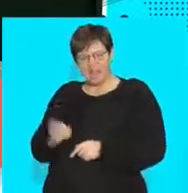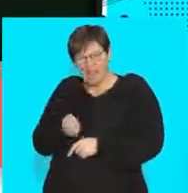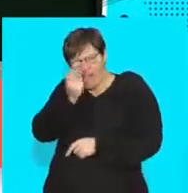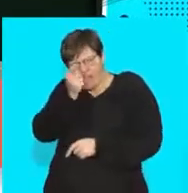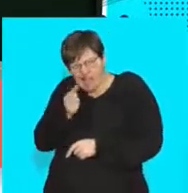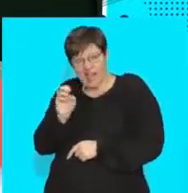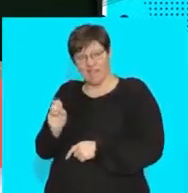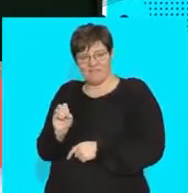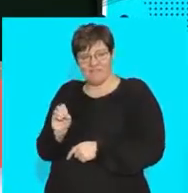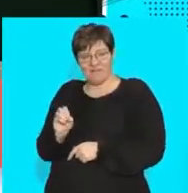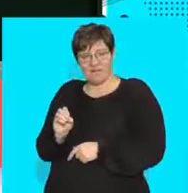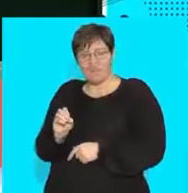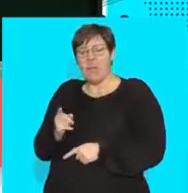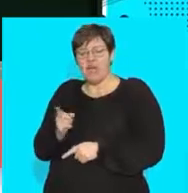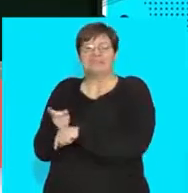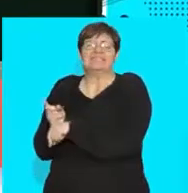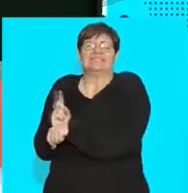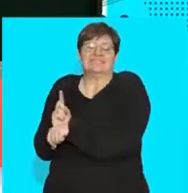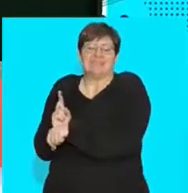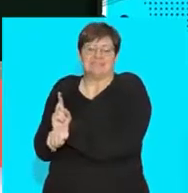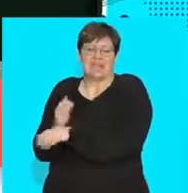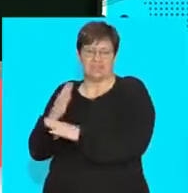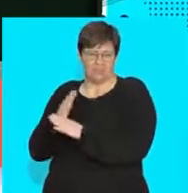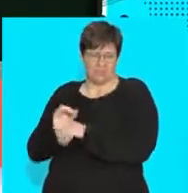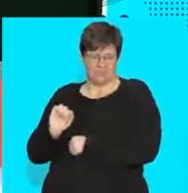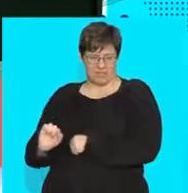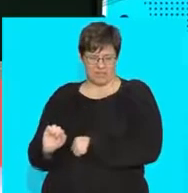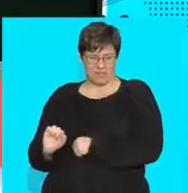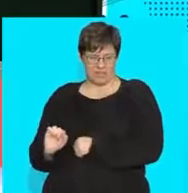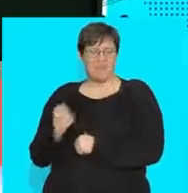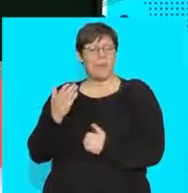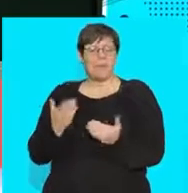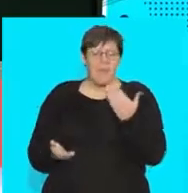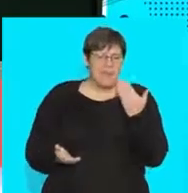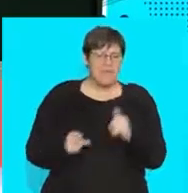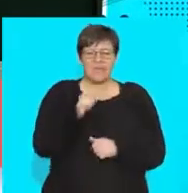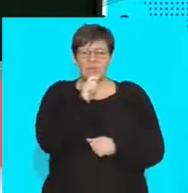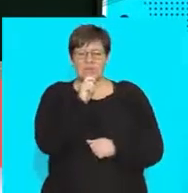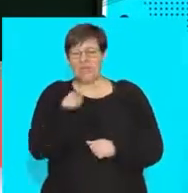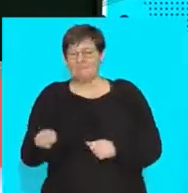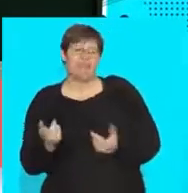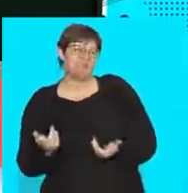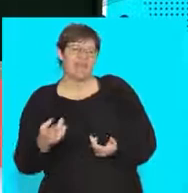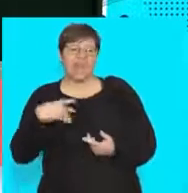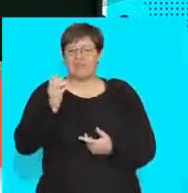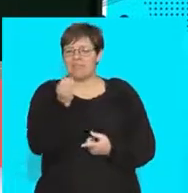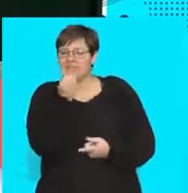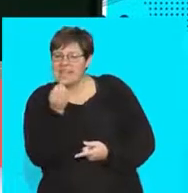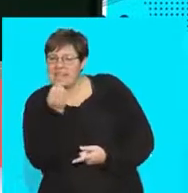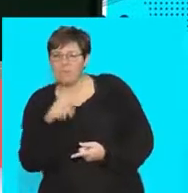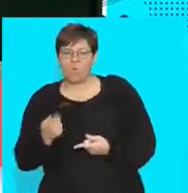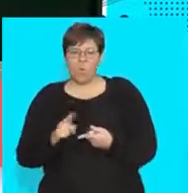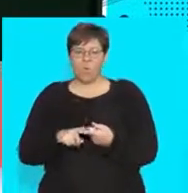a function, but only temporarily. They might just need to be used if the animal eats or if it needs